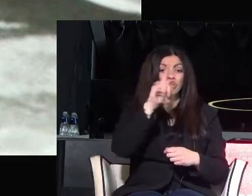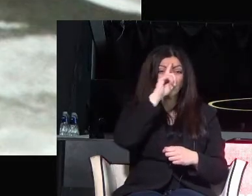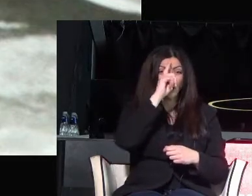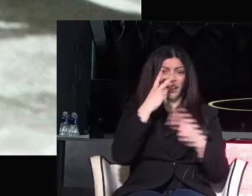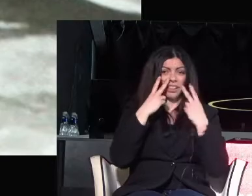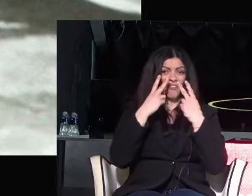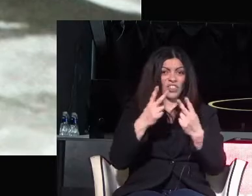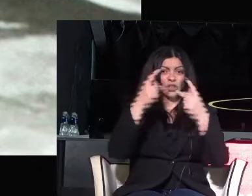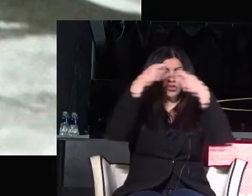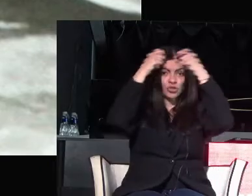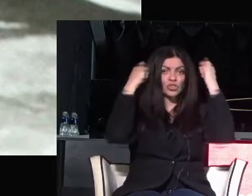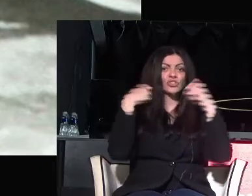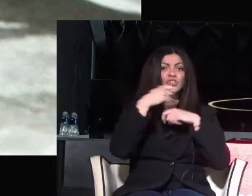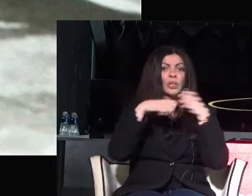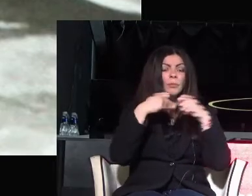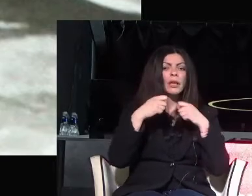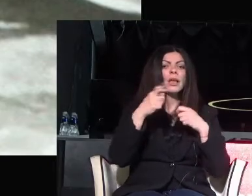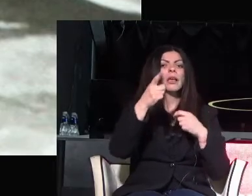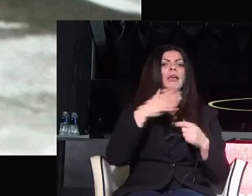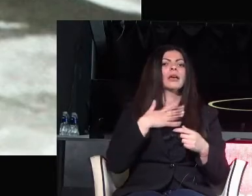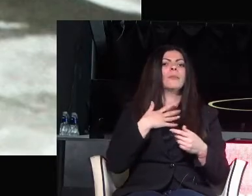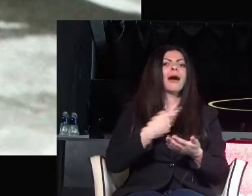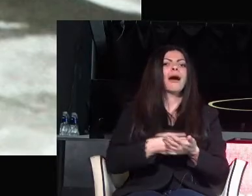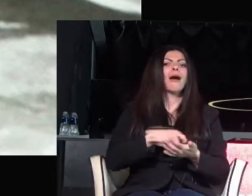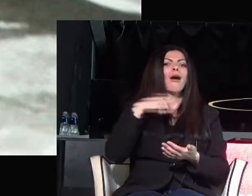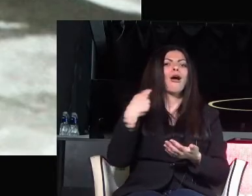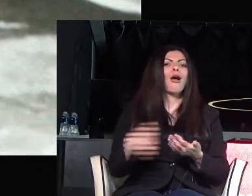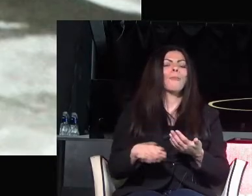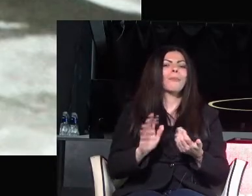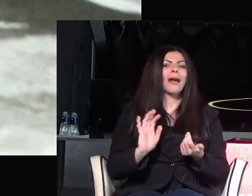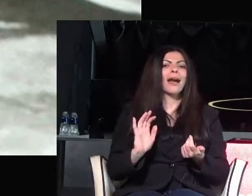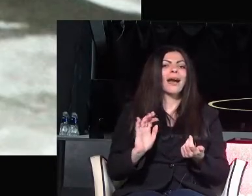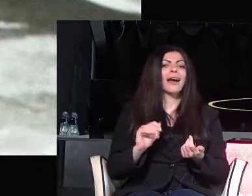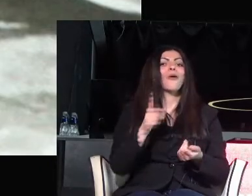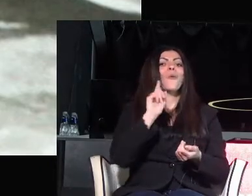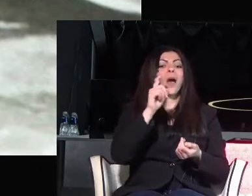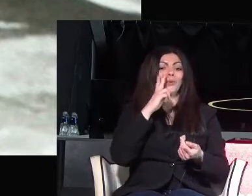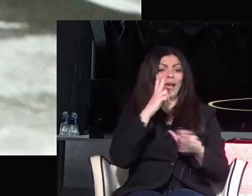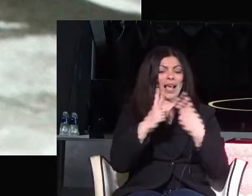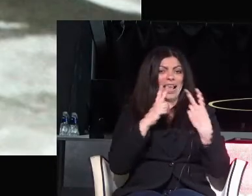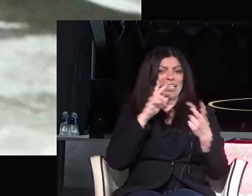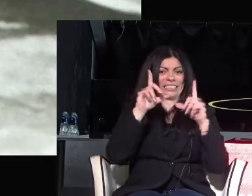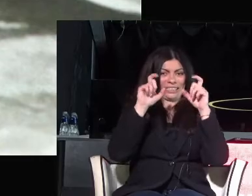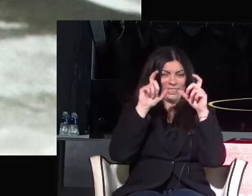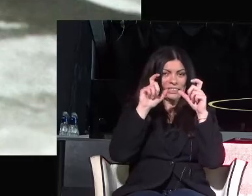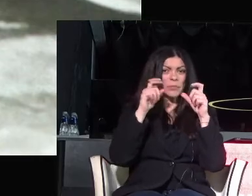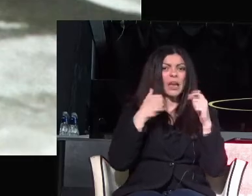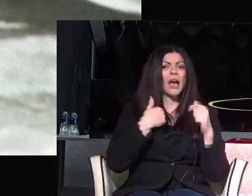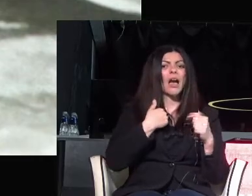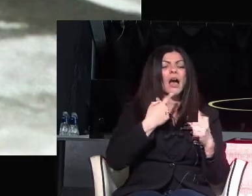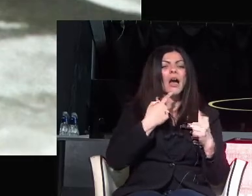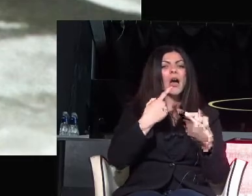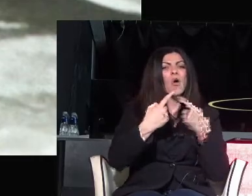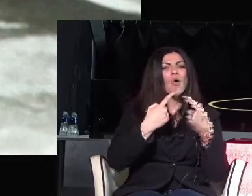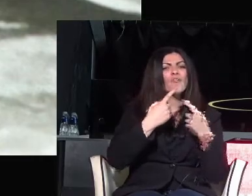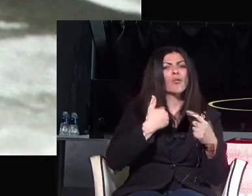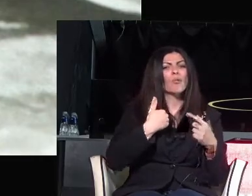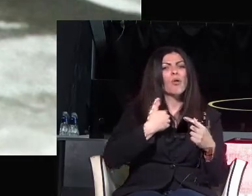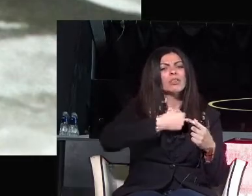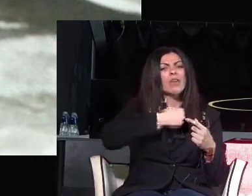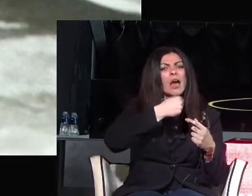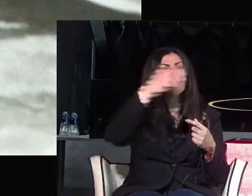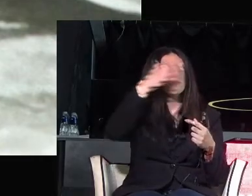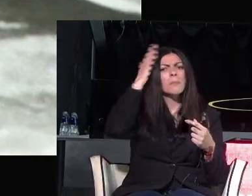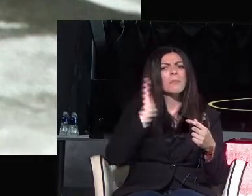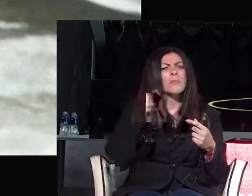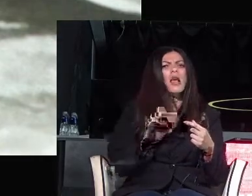the image, I was speaking with my grandmother, and she was saying that how she was fined a couple of times for wearing a